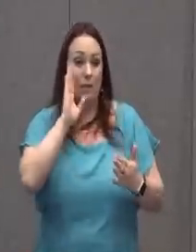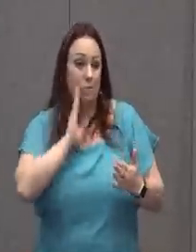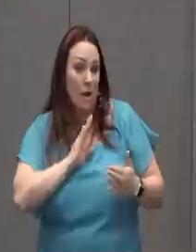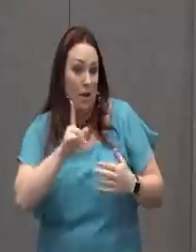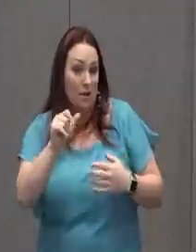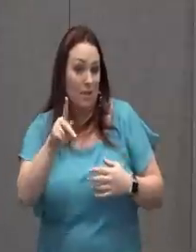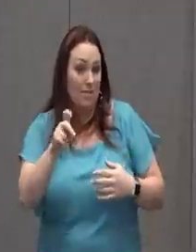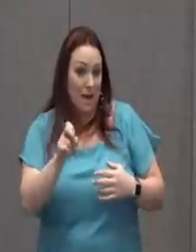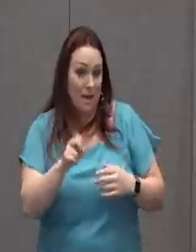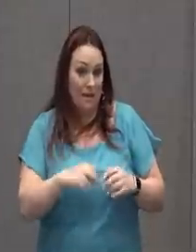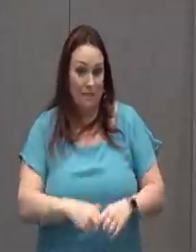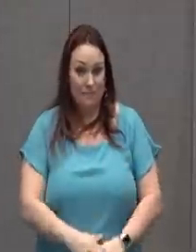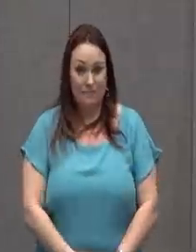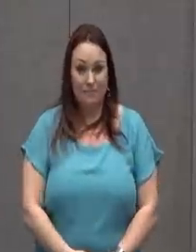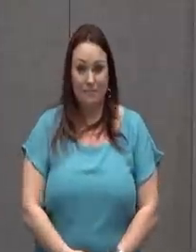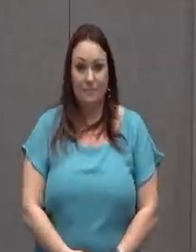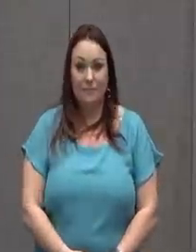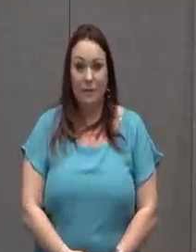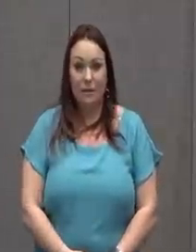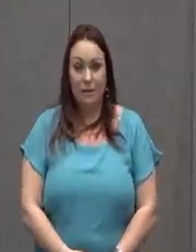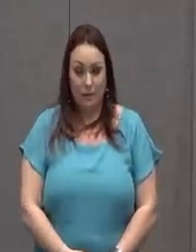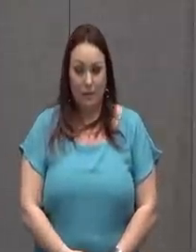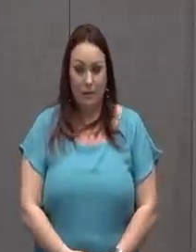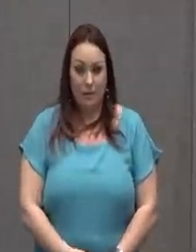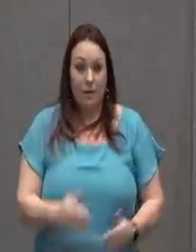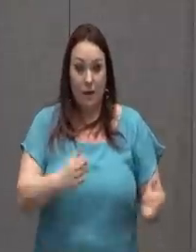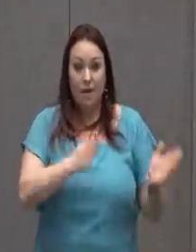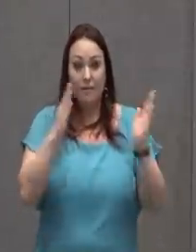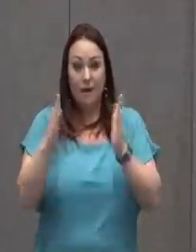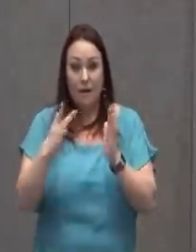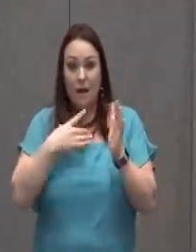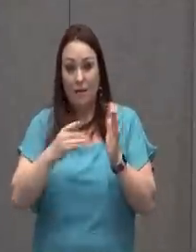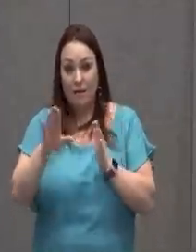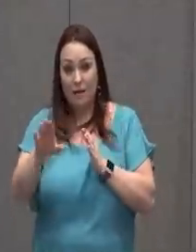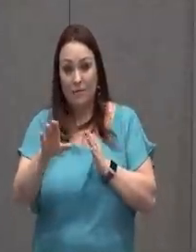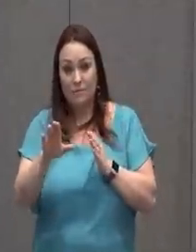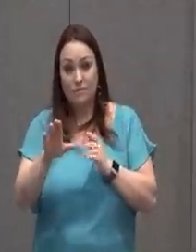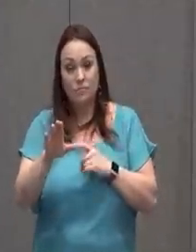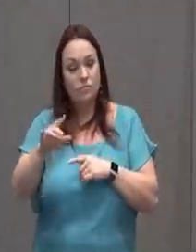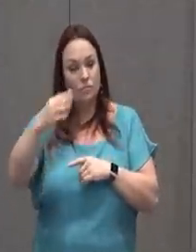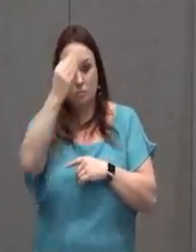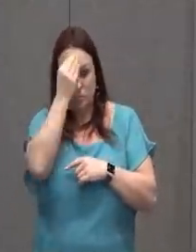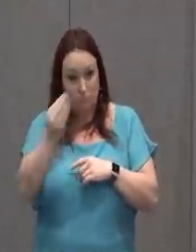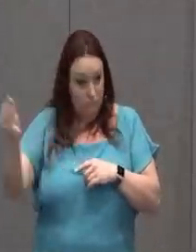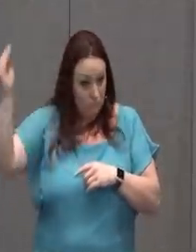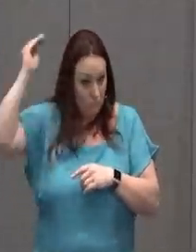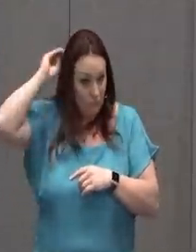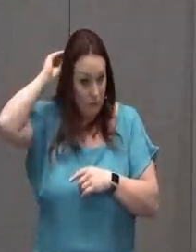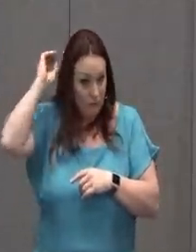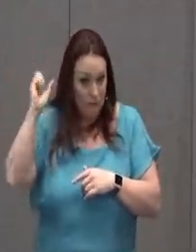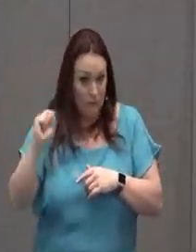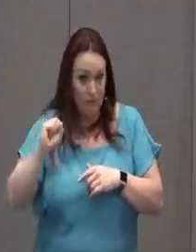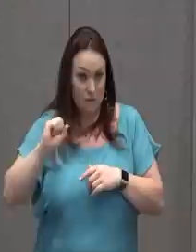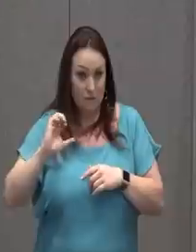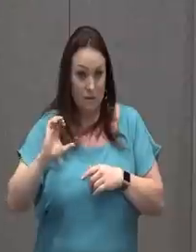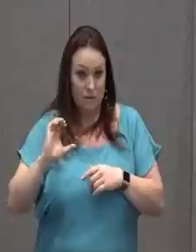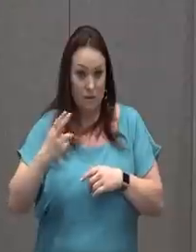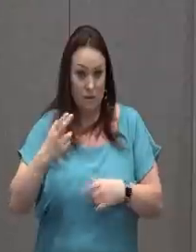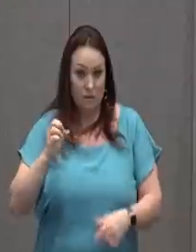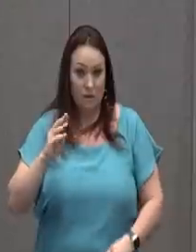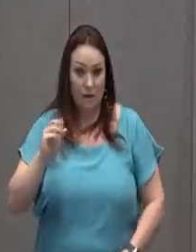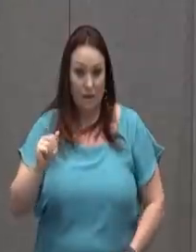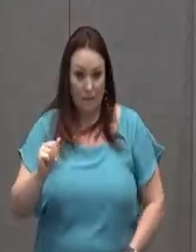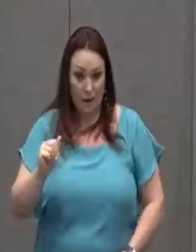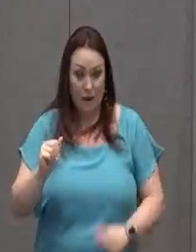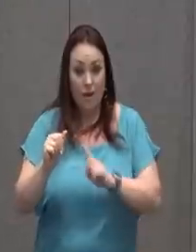brown lake. And then I like your schema that something that's boiling and brown